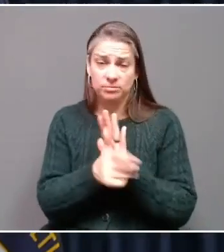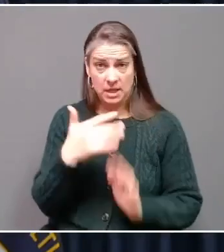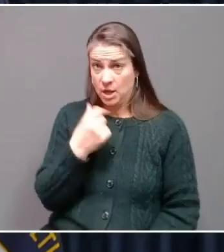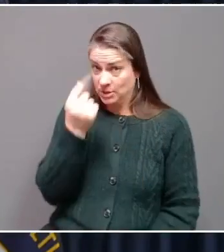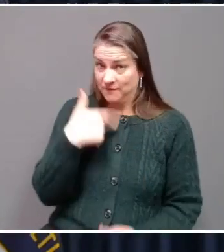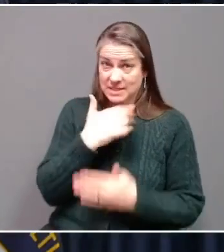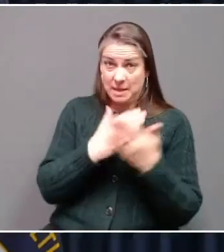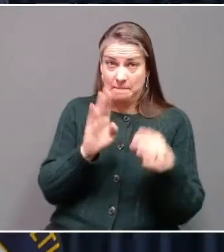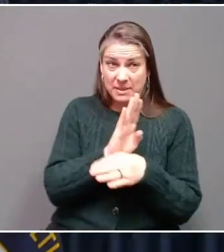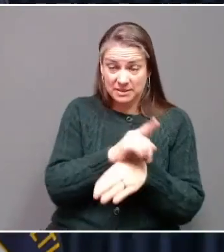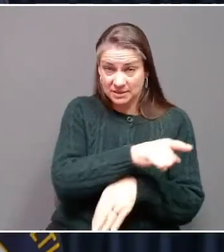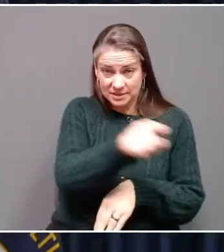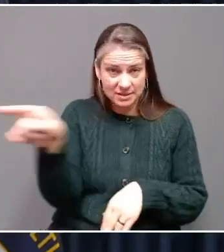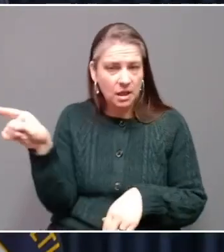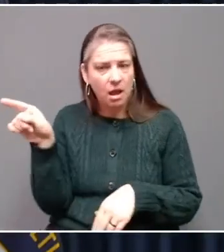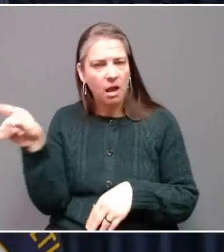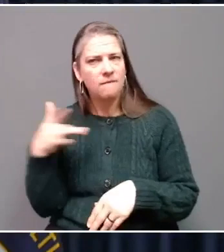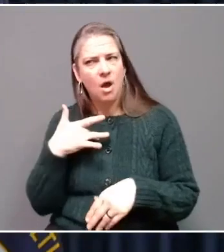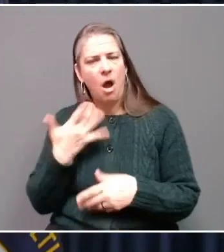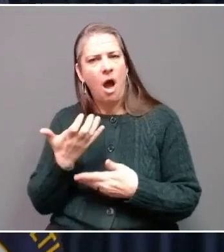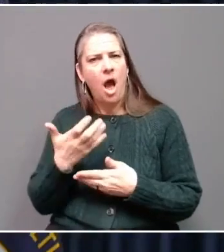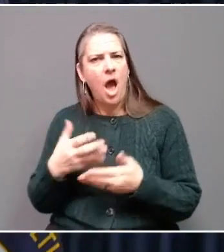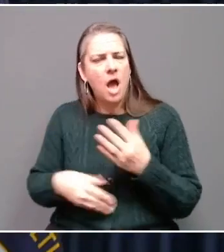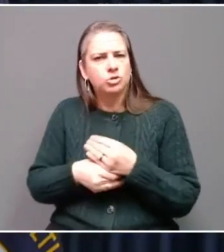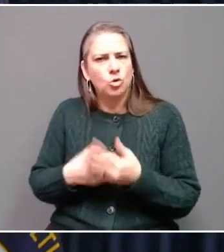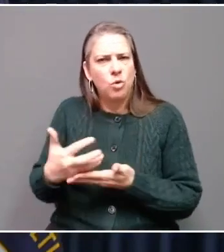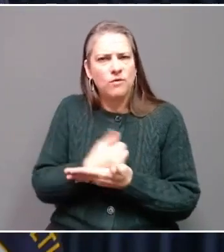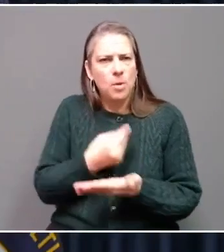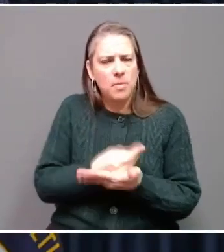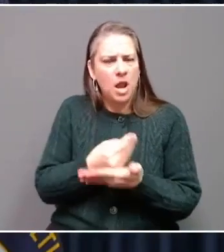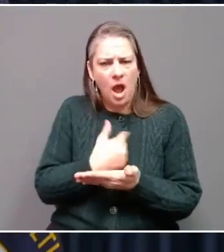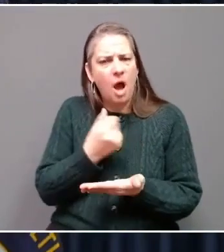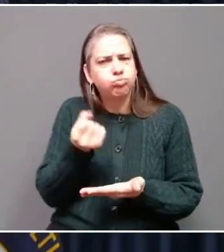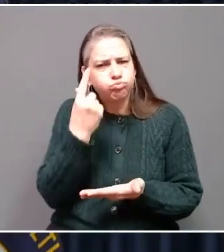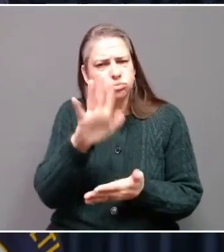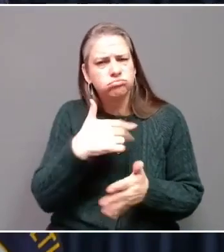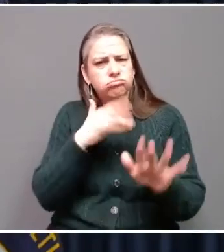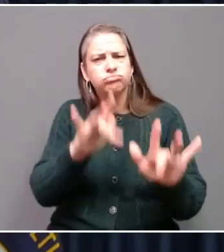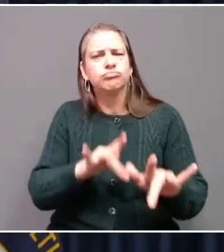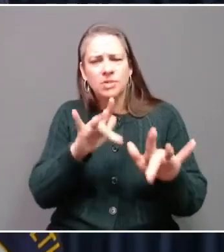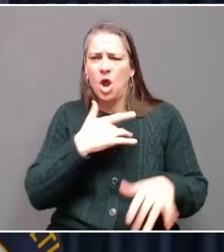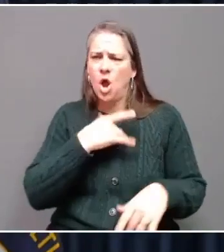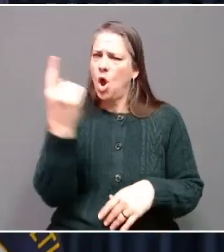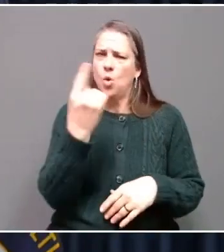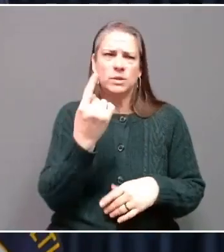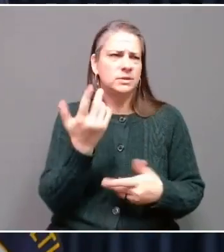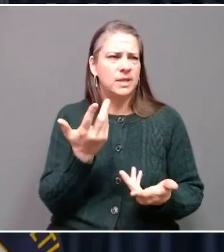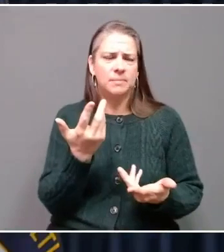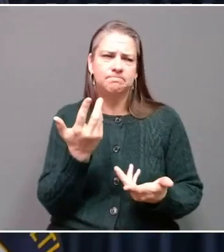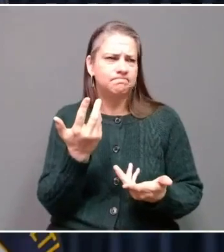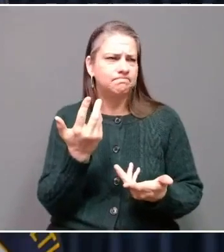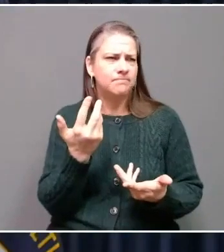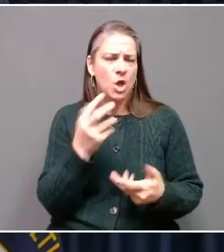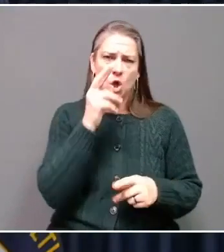there that this provided another revenue stream for, and I want them to know that I'm sympathetic for them. I always fall back on the rule of the law and what's legal